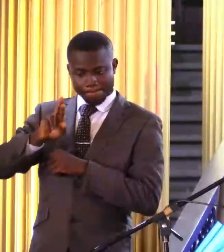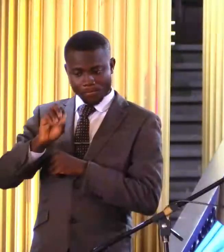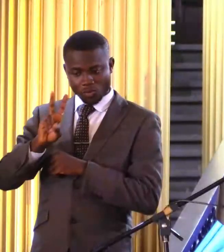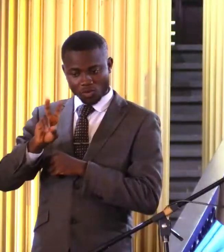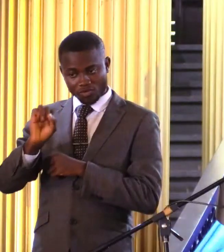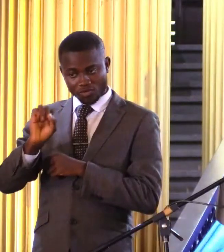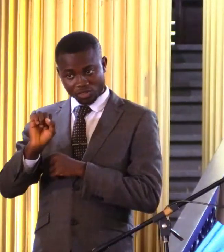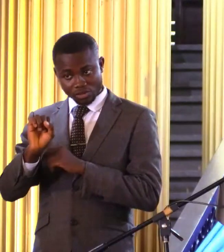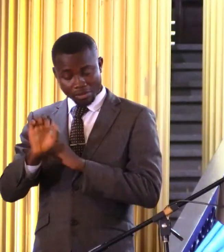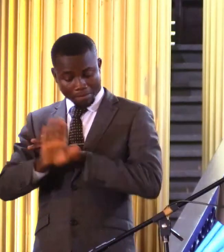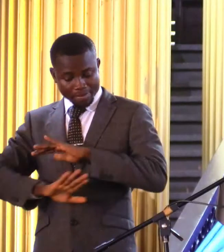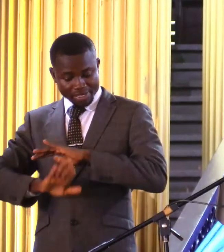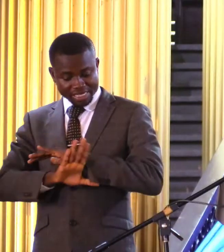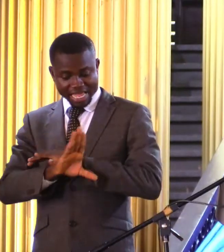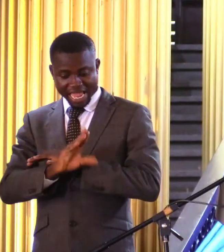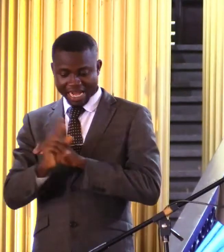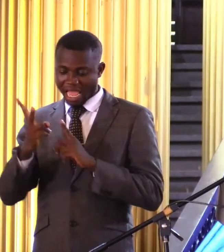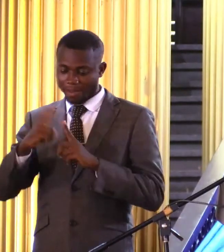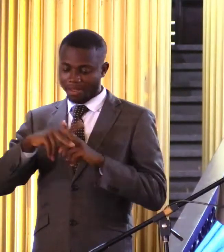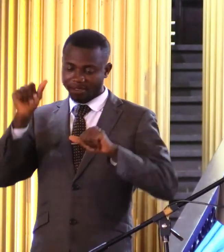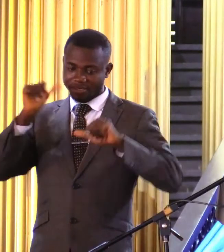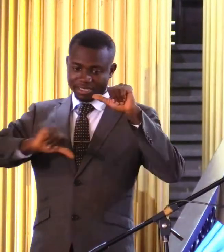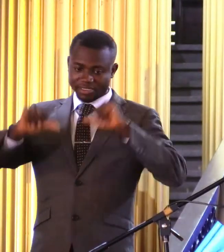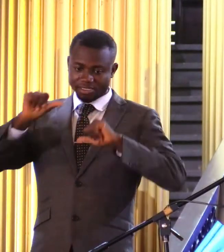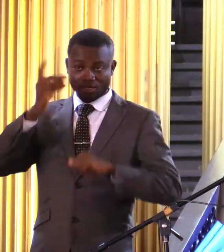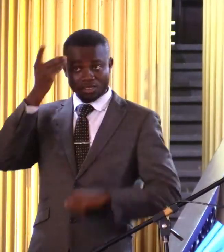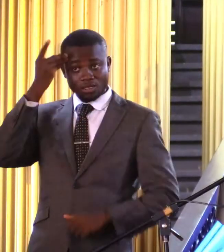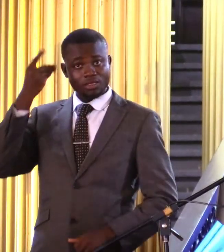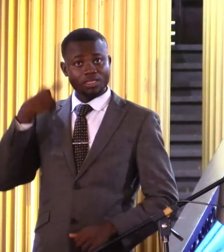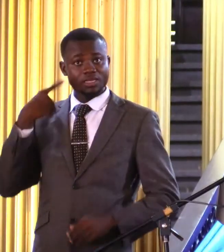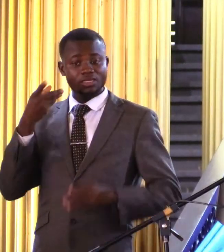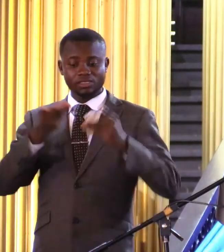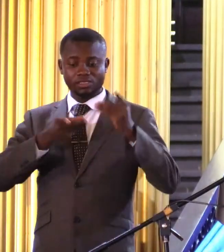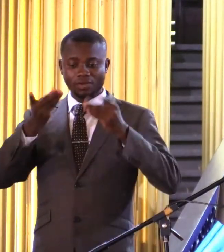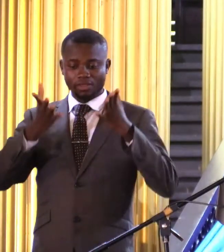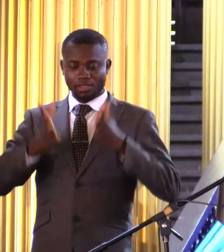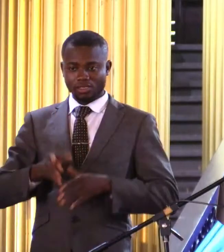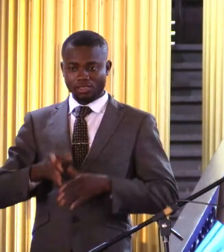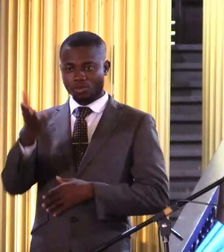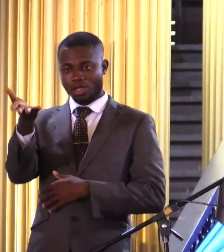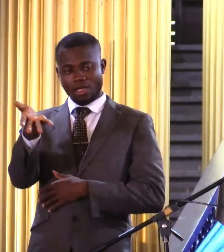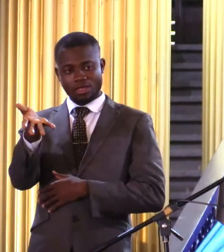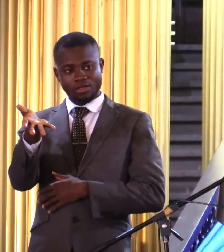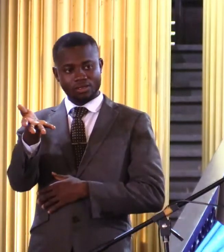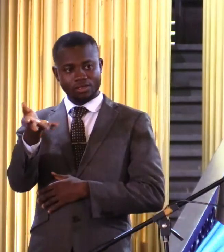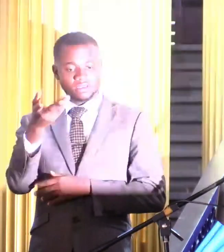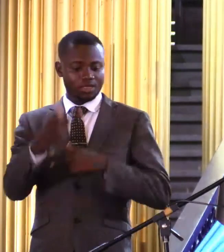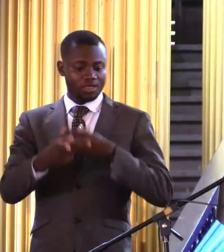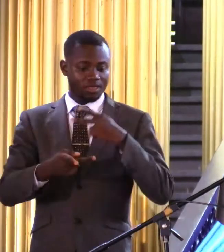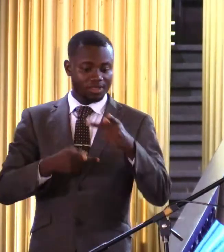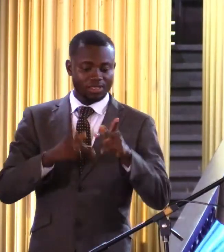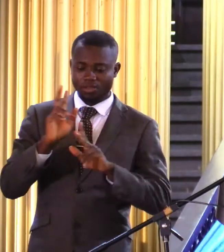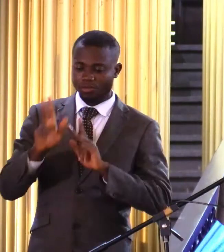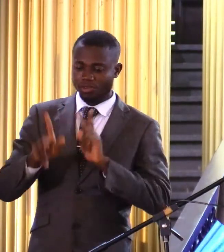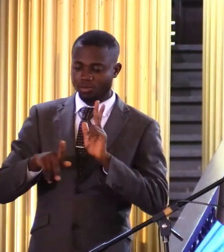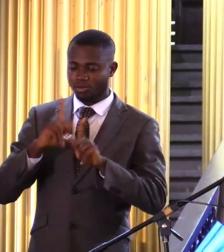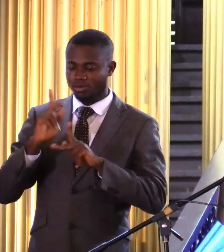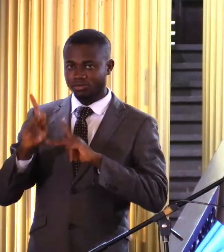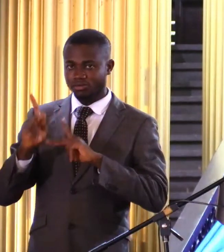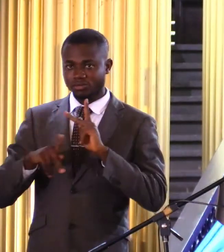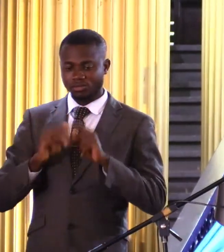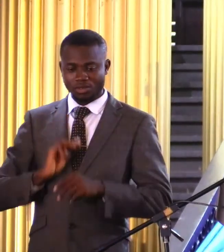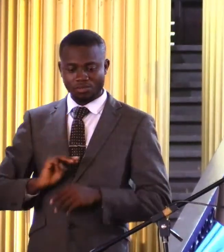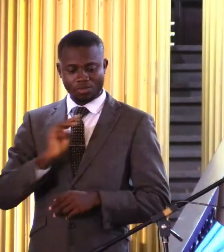Basic and Applied Sciences, the Deans and Director present here, invited guests, members